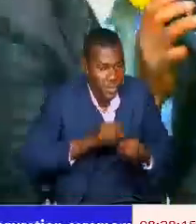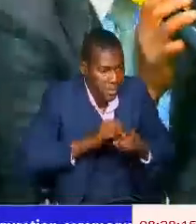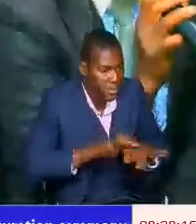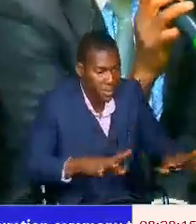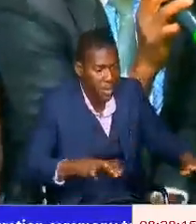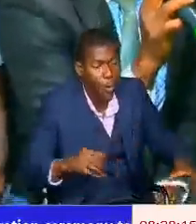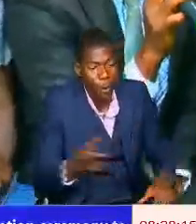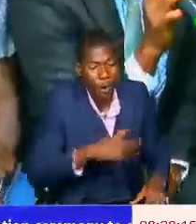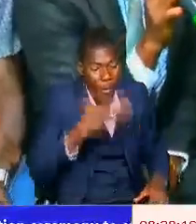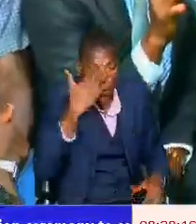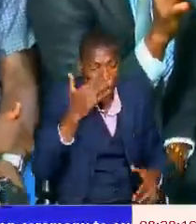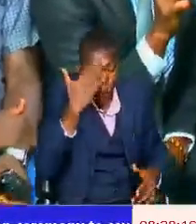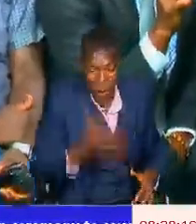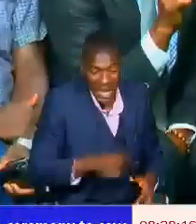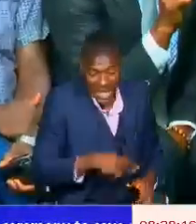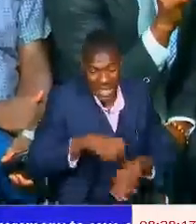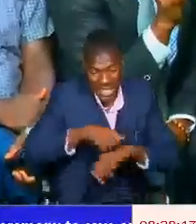Jamfara.